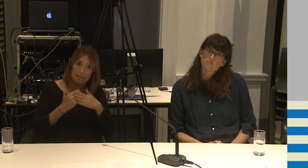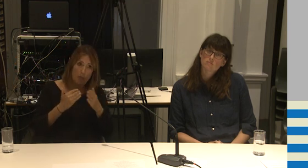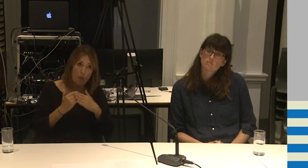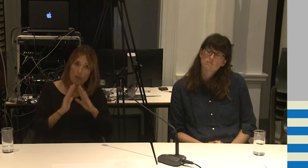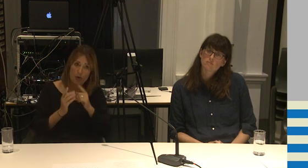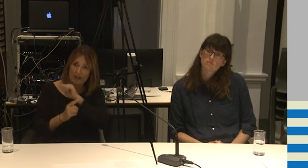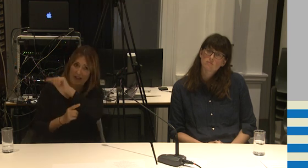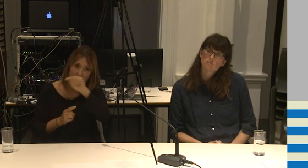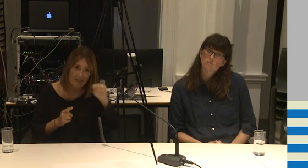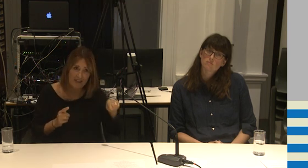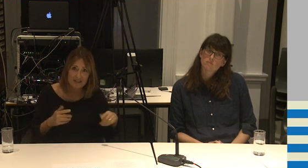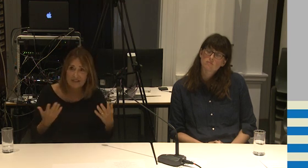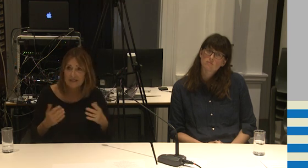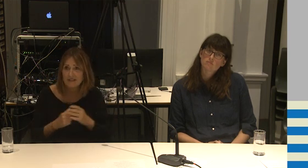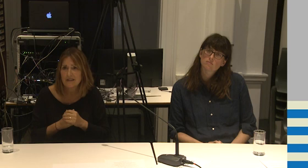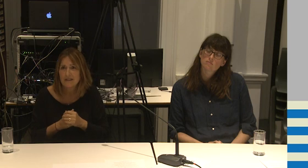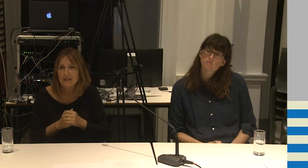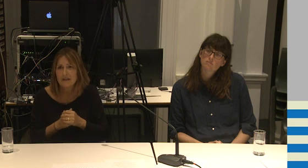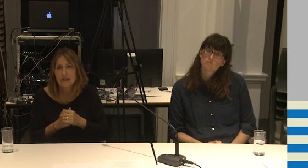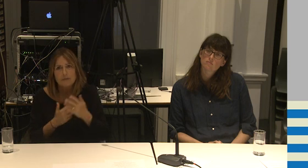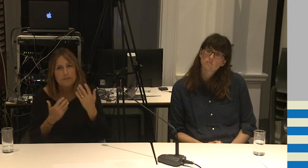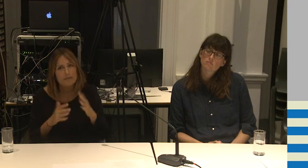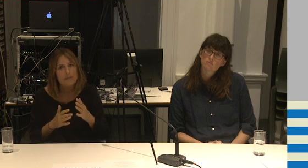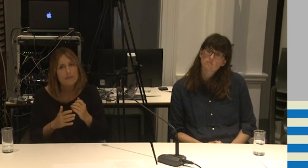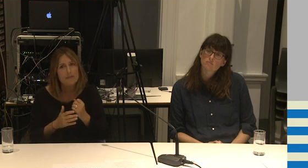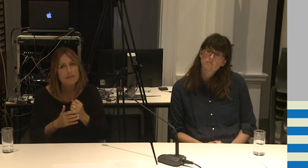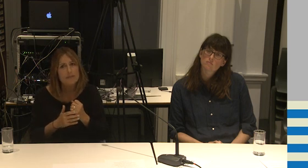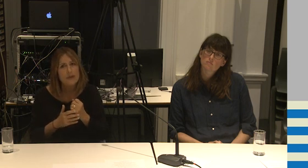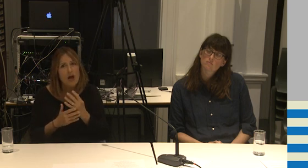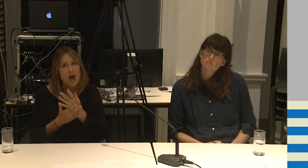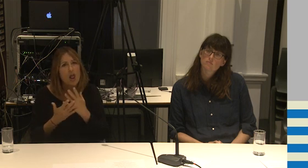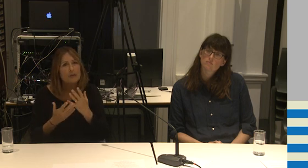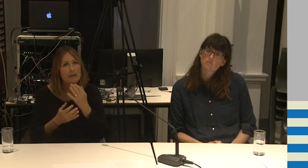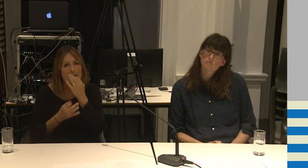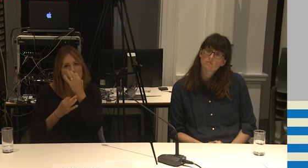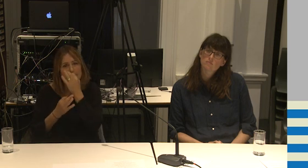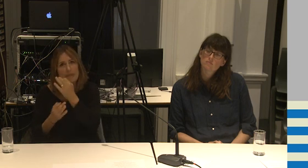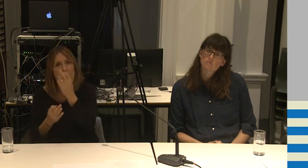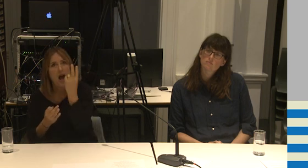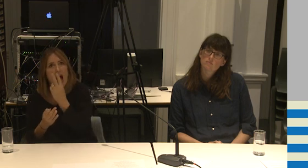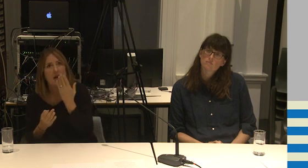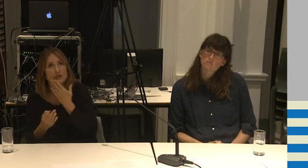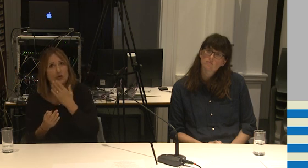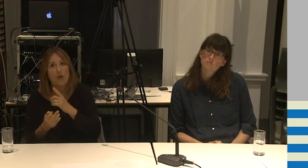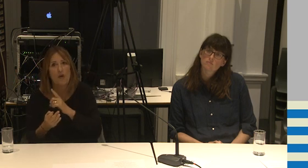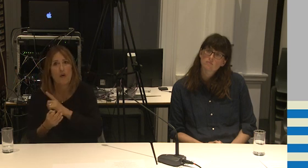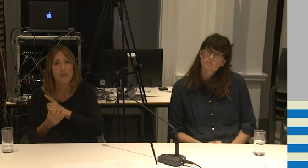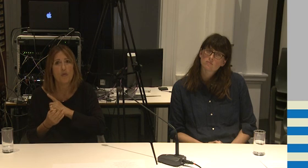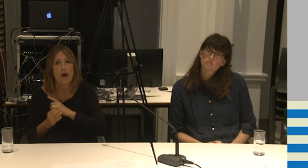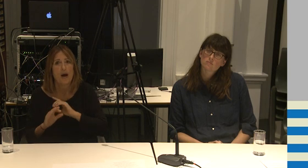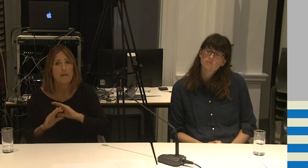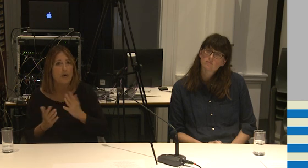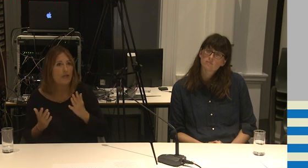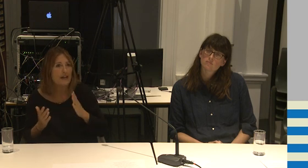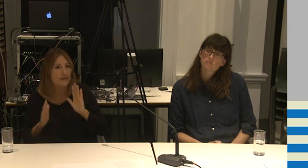else. So that was good. But in art school, I think a lot of people are drawn to going to art school primarily because they don't have to